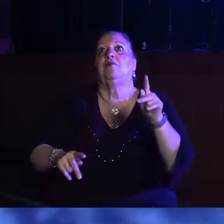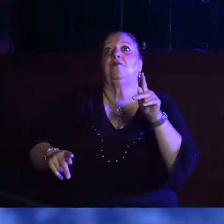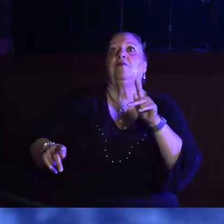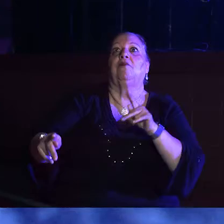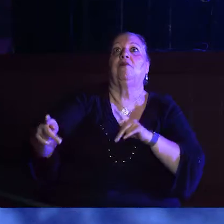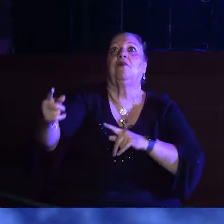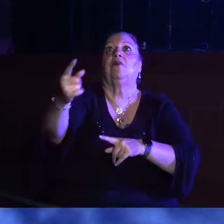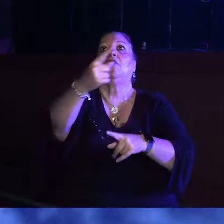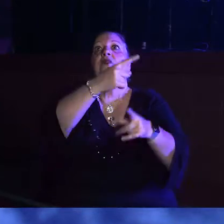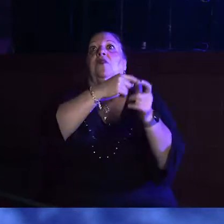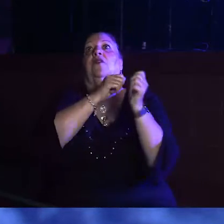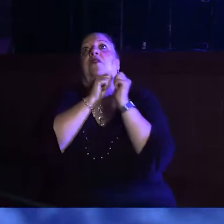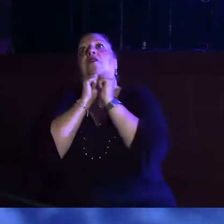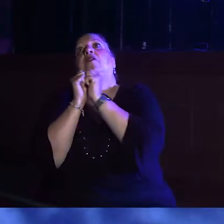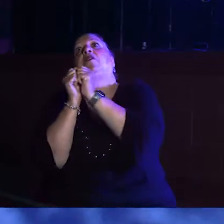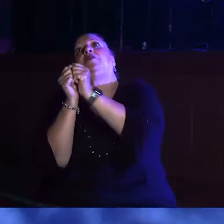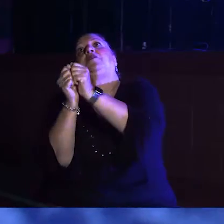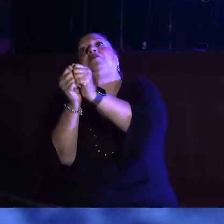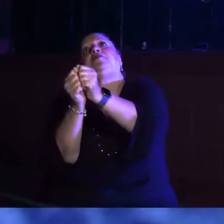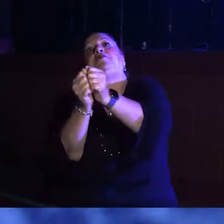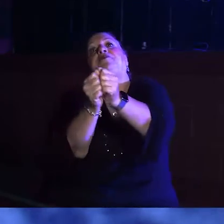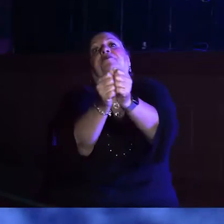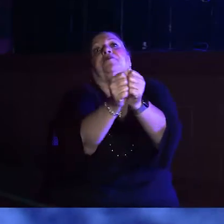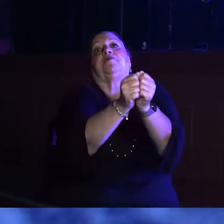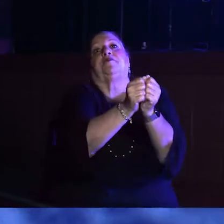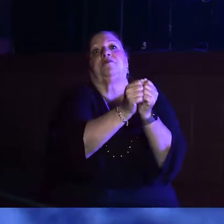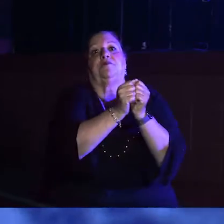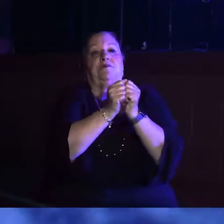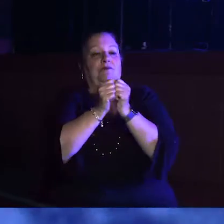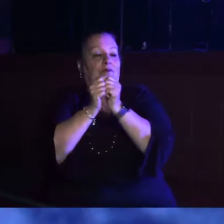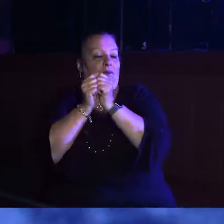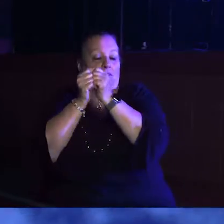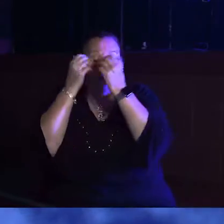evil and come together.